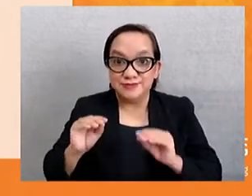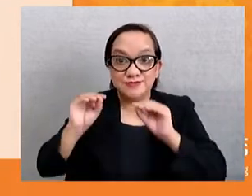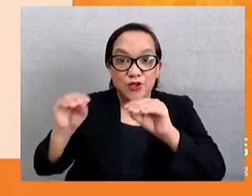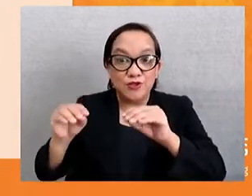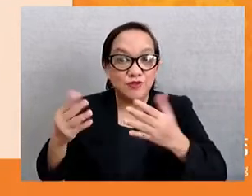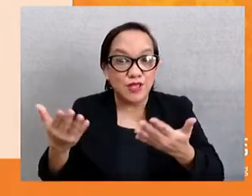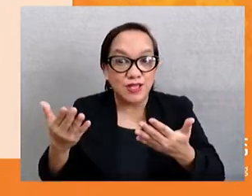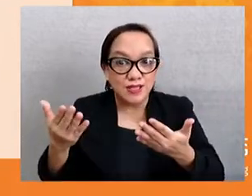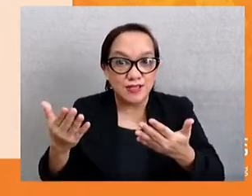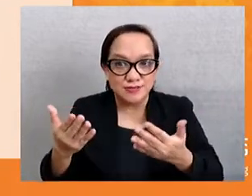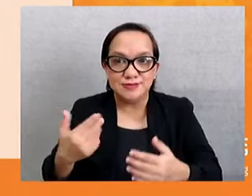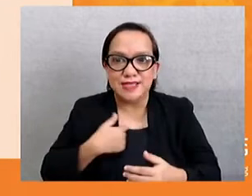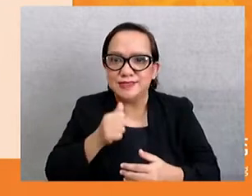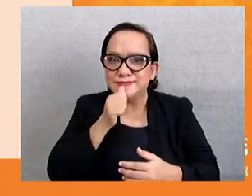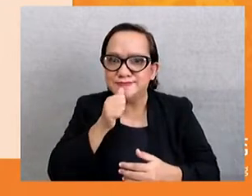ADB MNL 55. Once again,